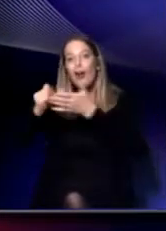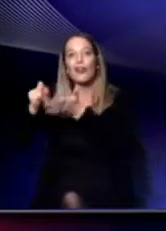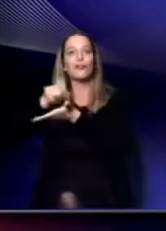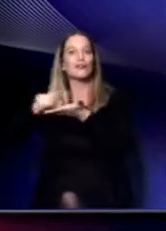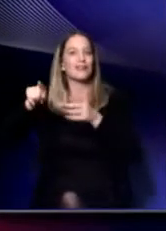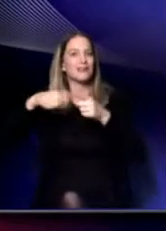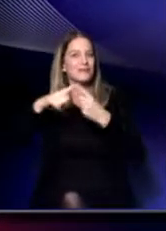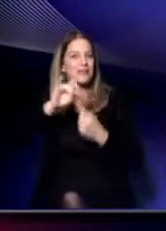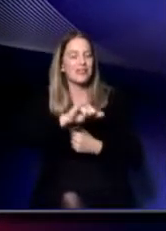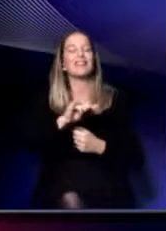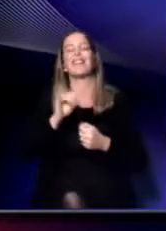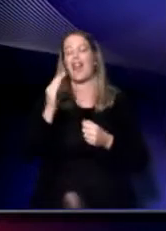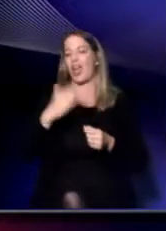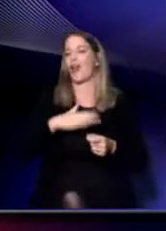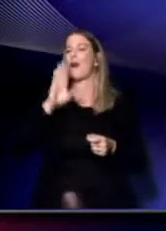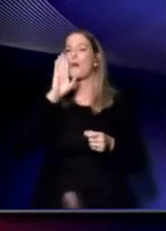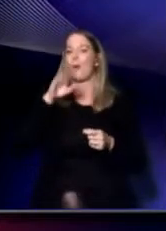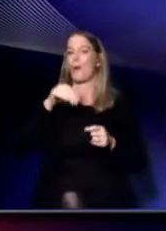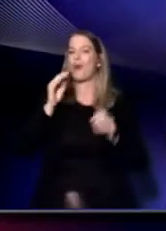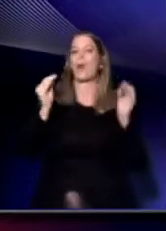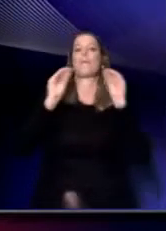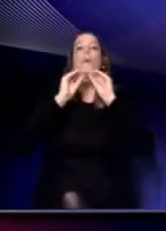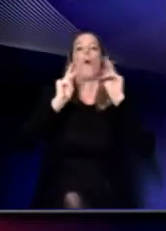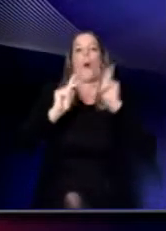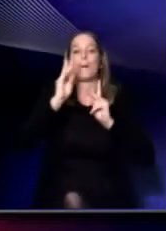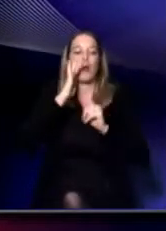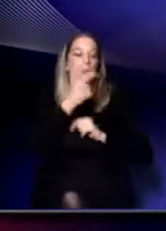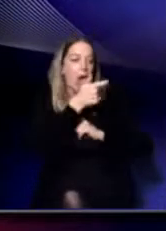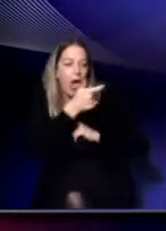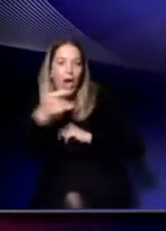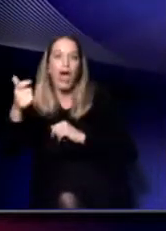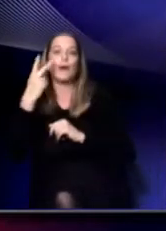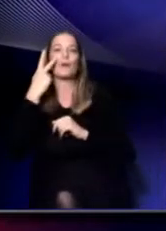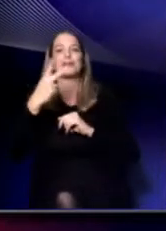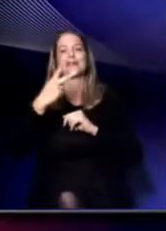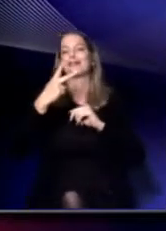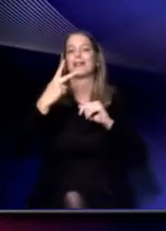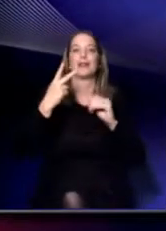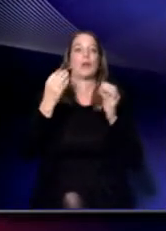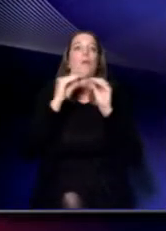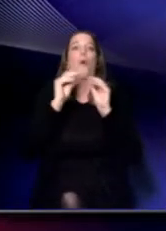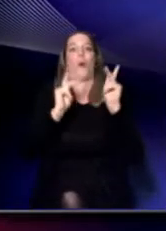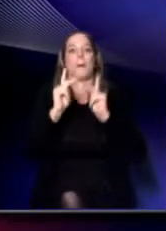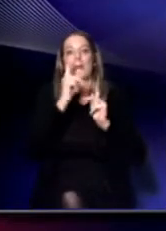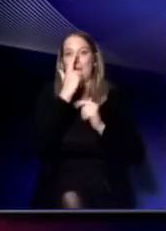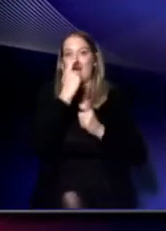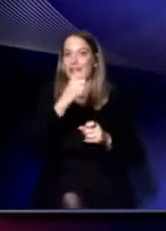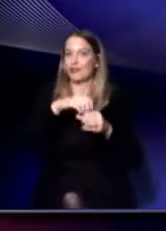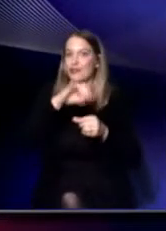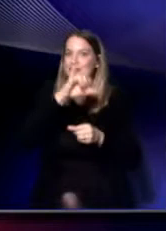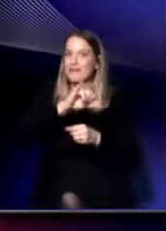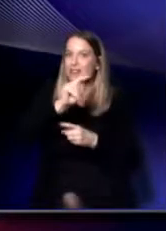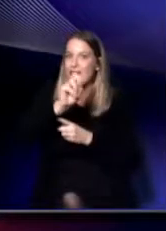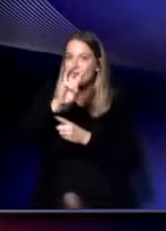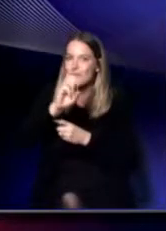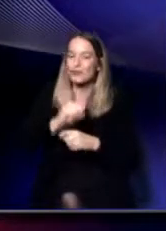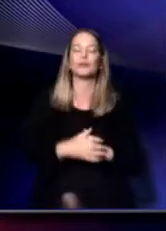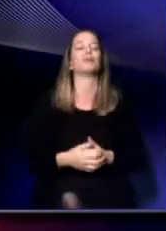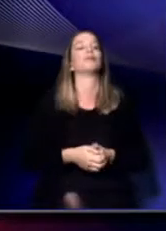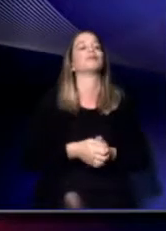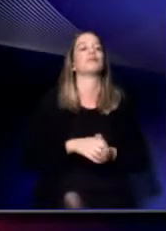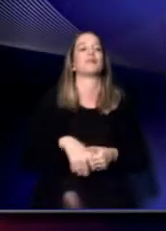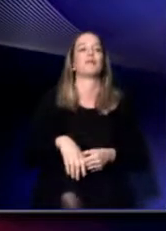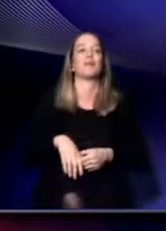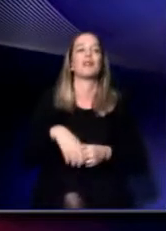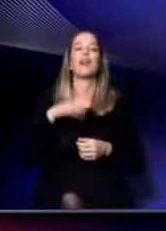going to generate even more positive impressions. Now, the executive report you typically receive talks a lot